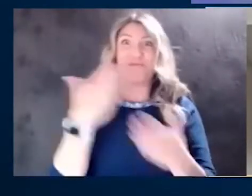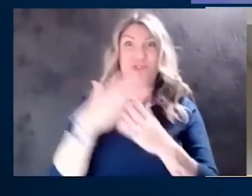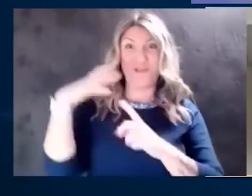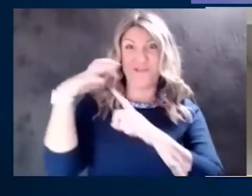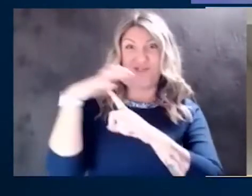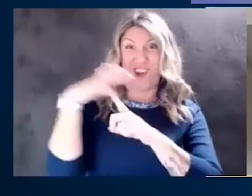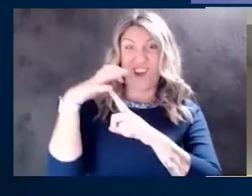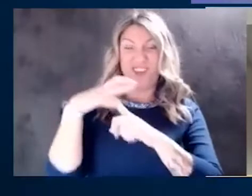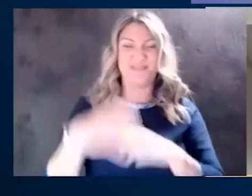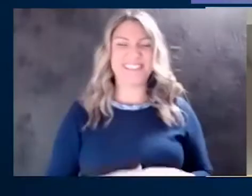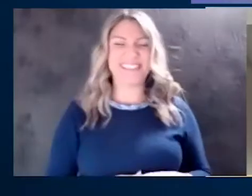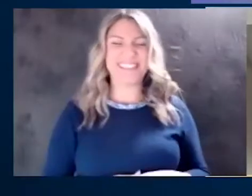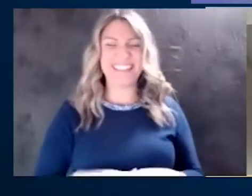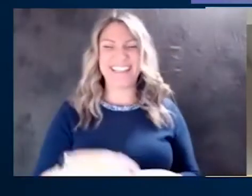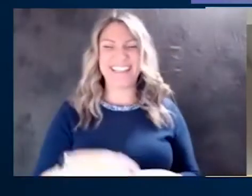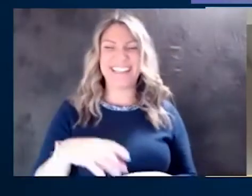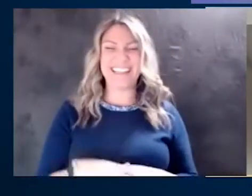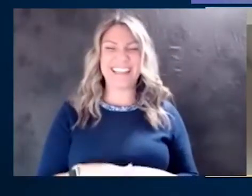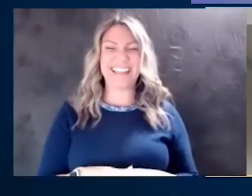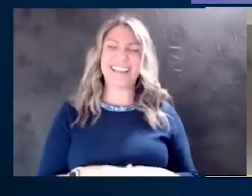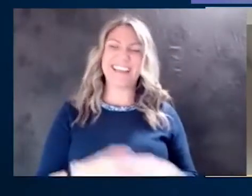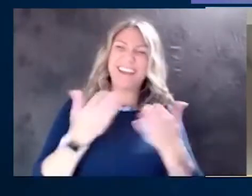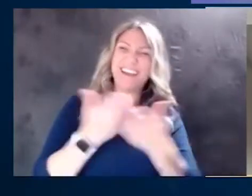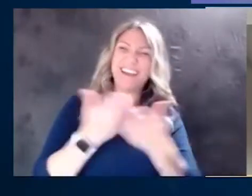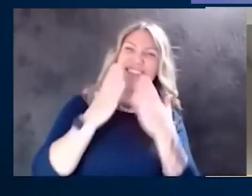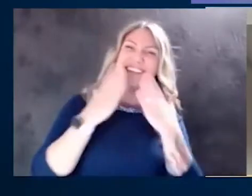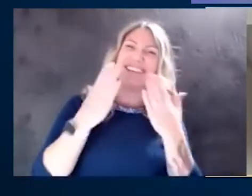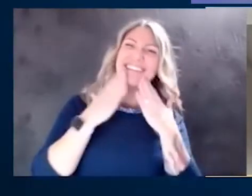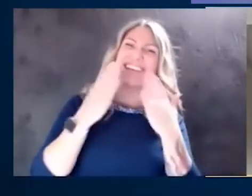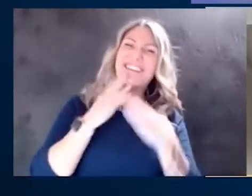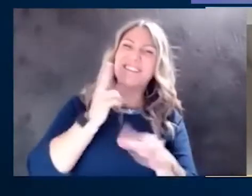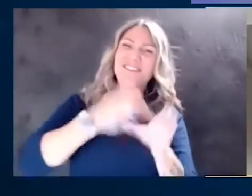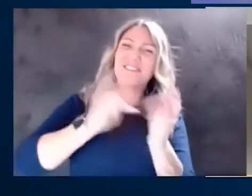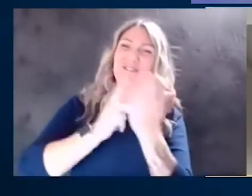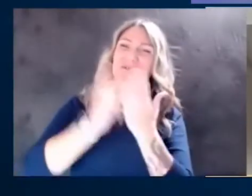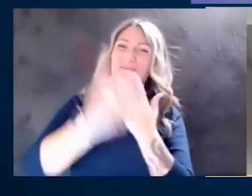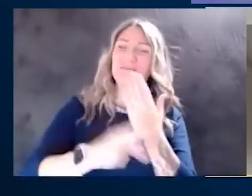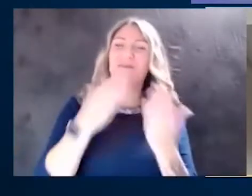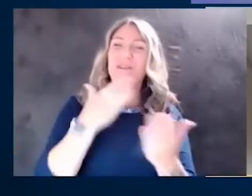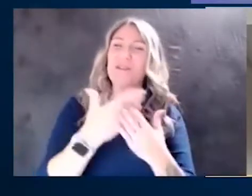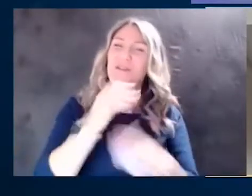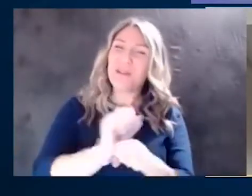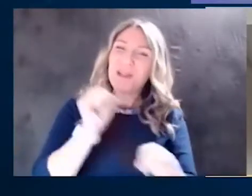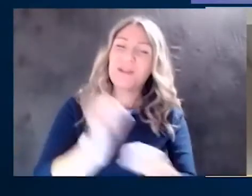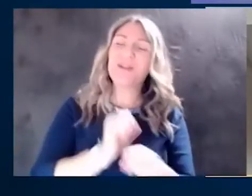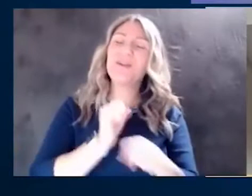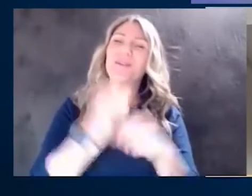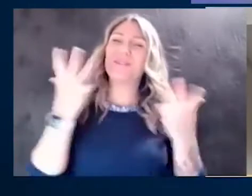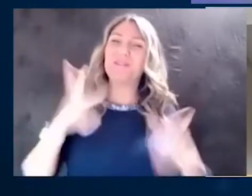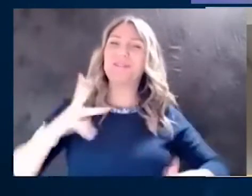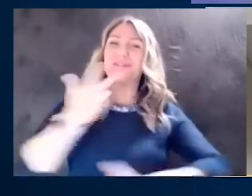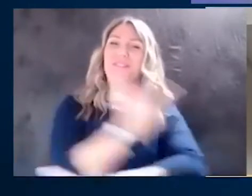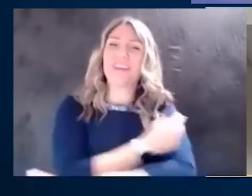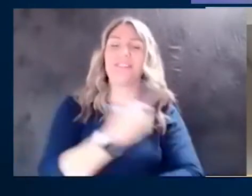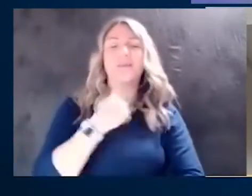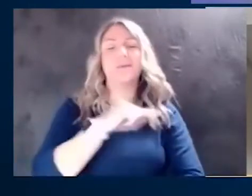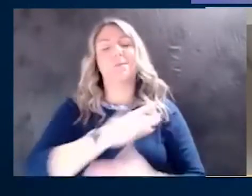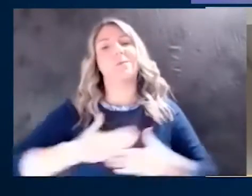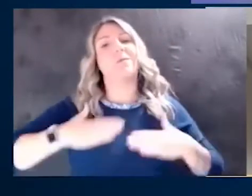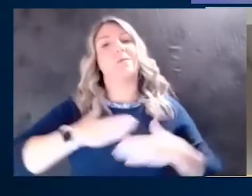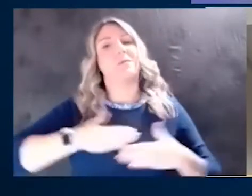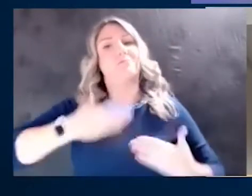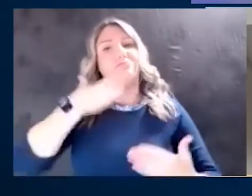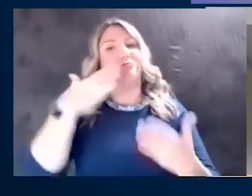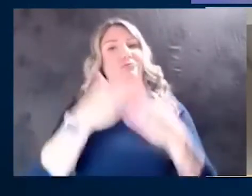All right. Well, thank you for being on our program. Well done getting the vaccination. I so appreciate that. Great choice. And remember, be